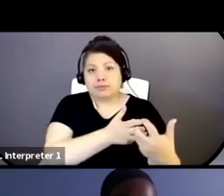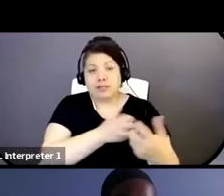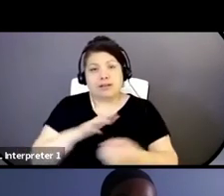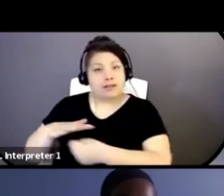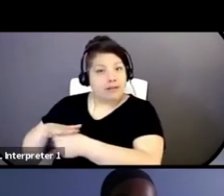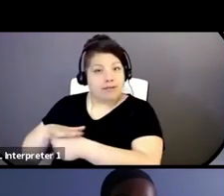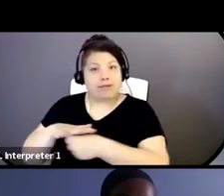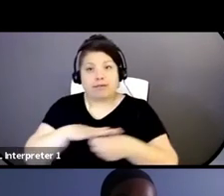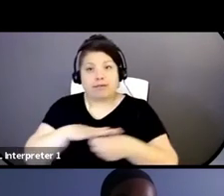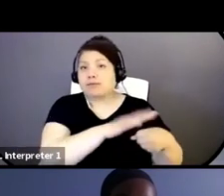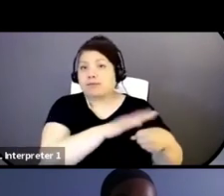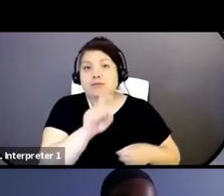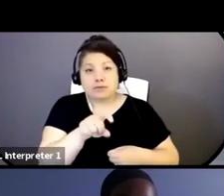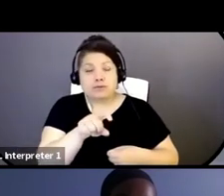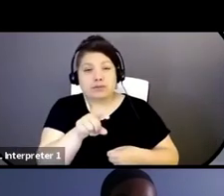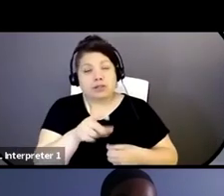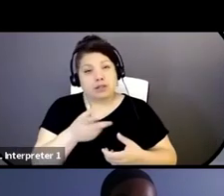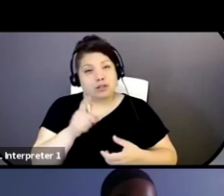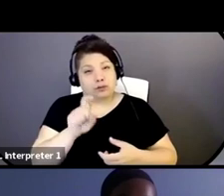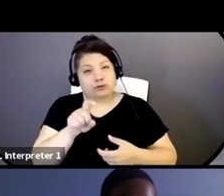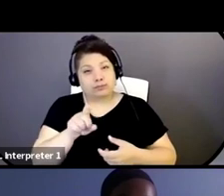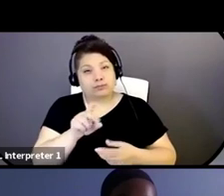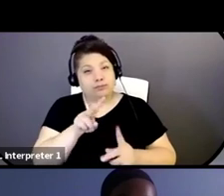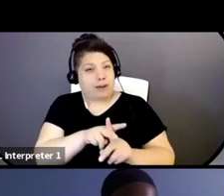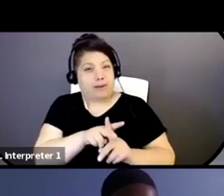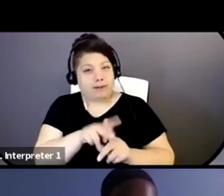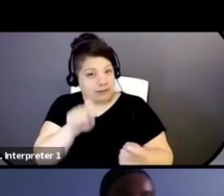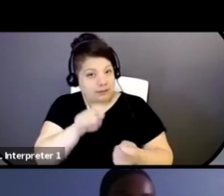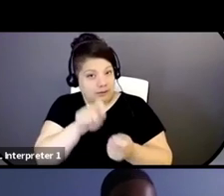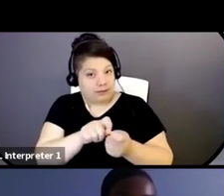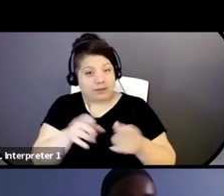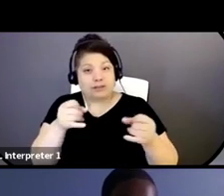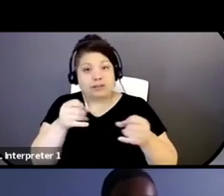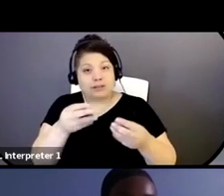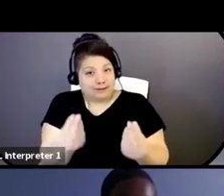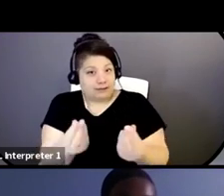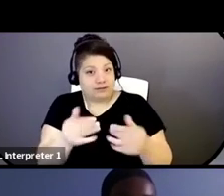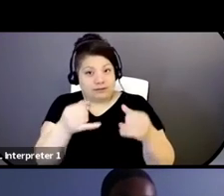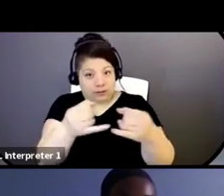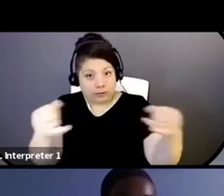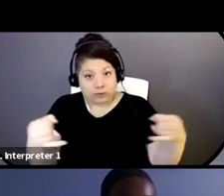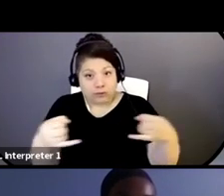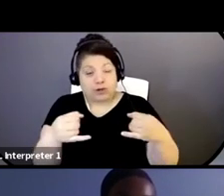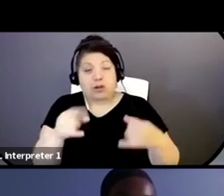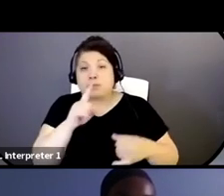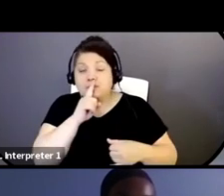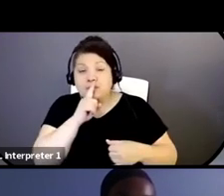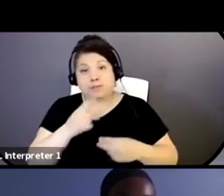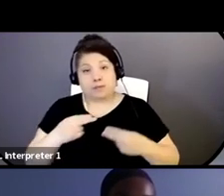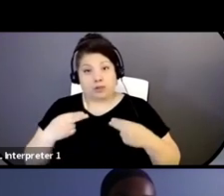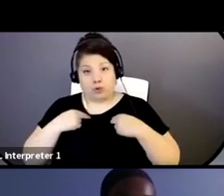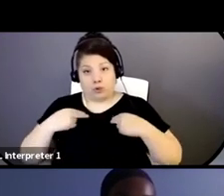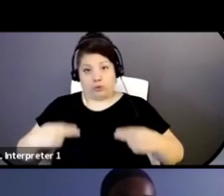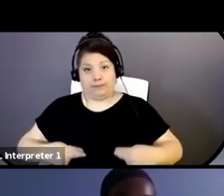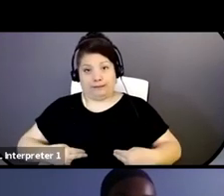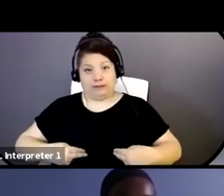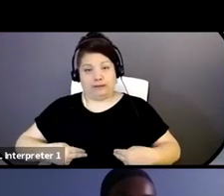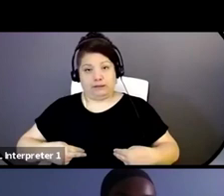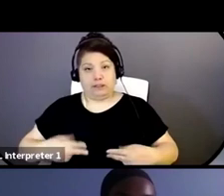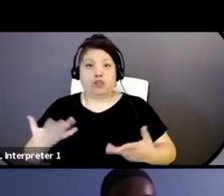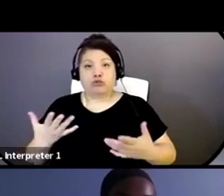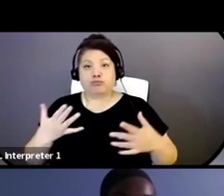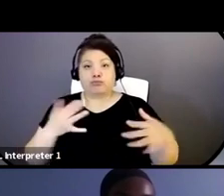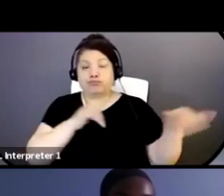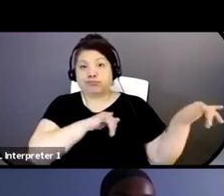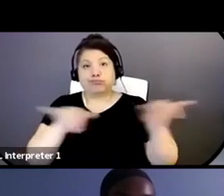like keeping those specific to territory and not separating kind of like humans from the land, right? That's like